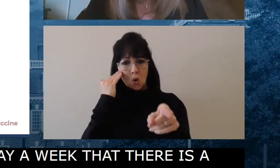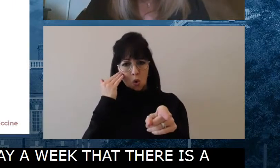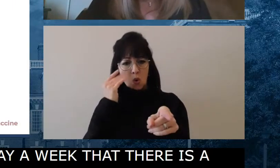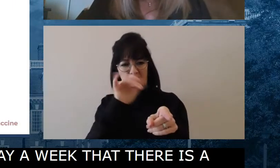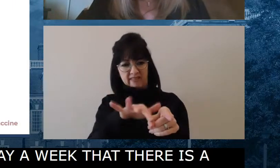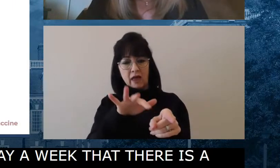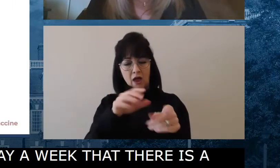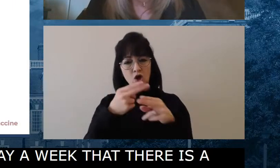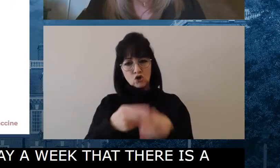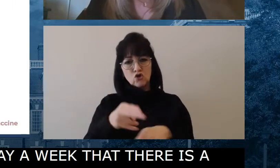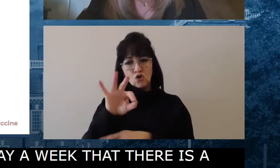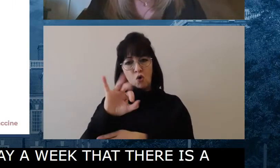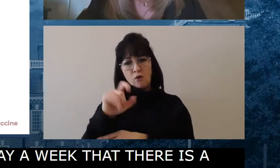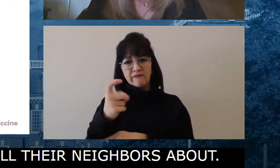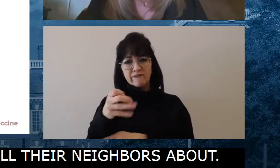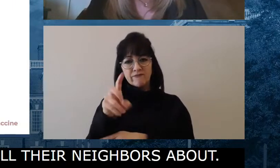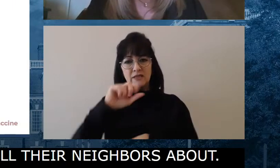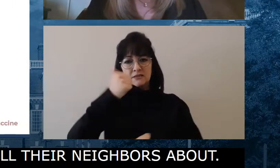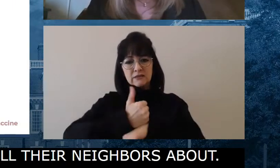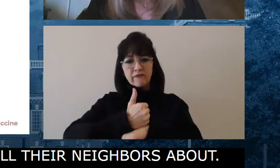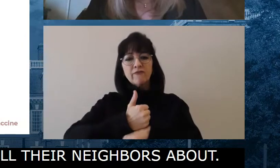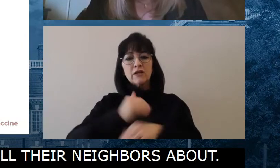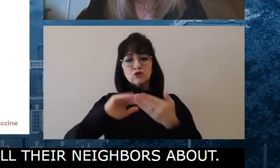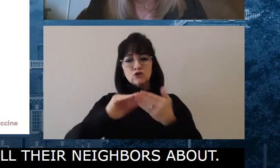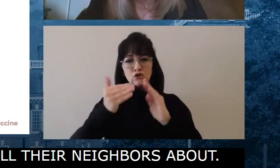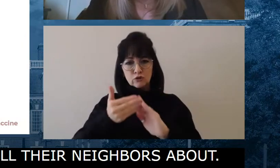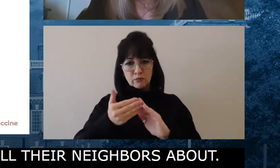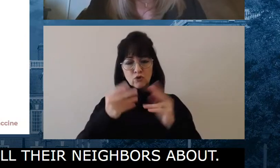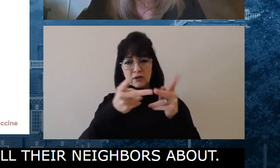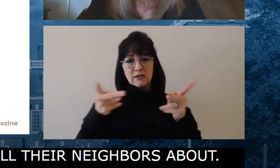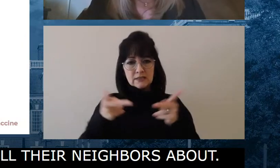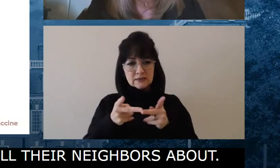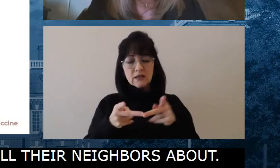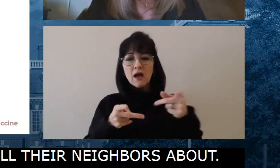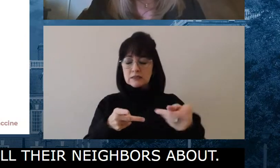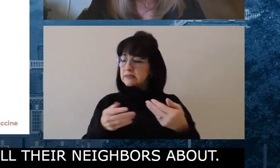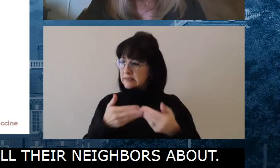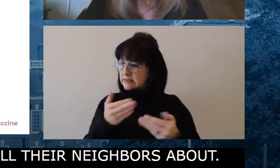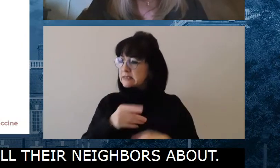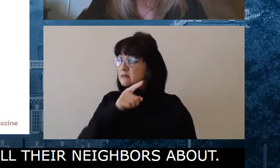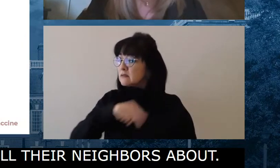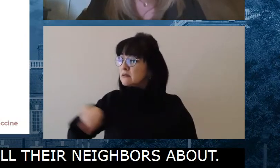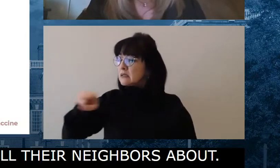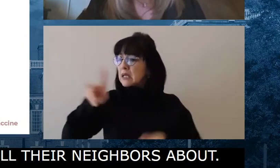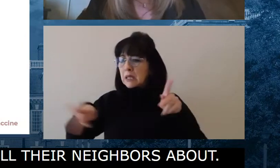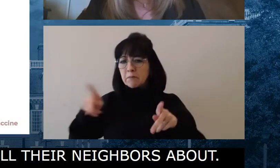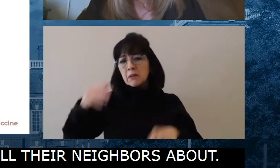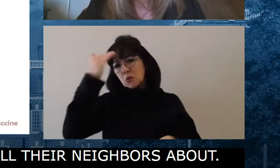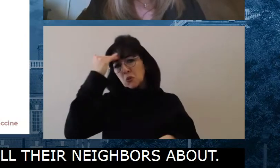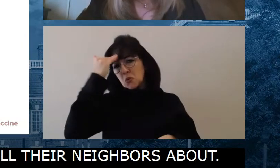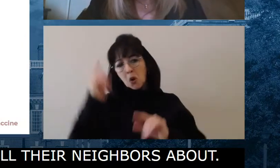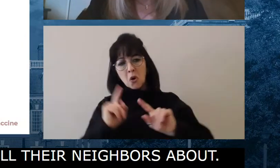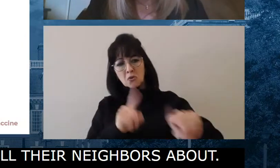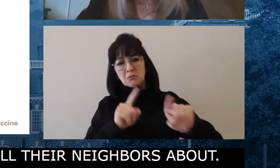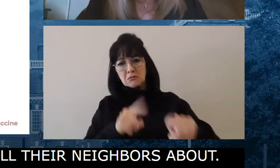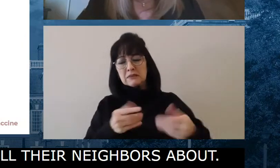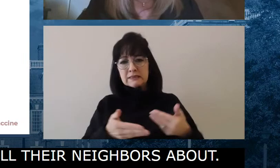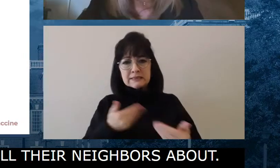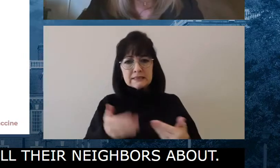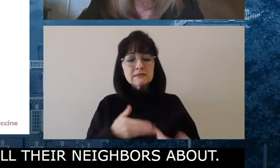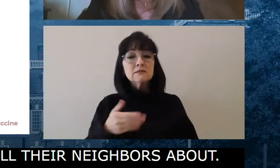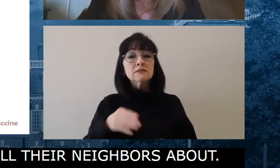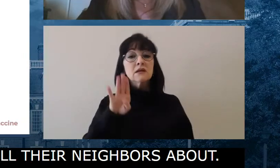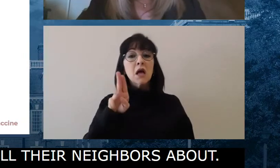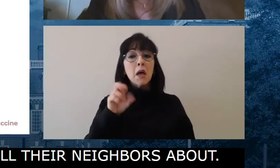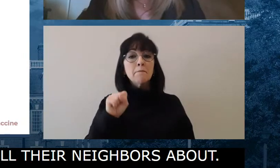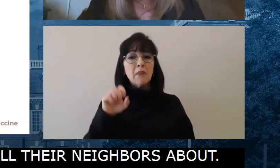sites, that are in and easily accessible to underserved populations, especially for those who